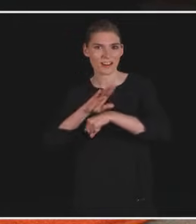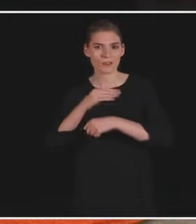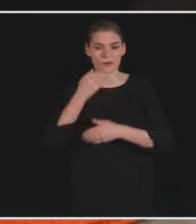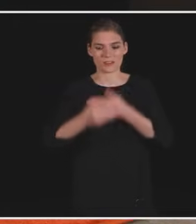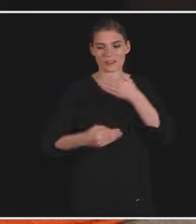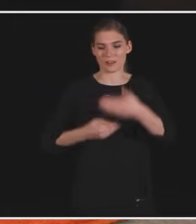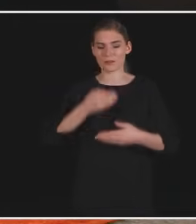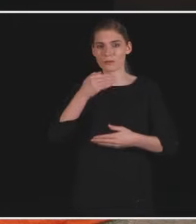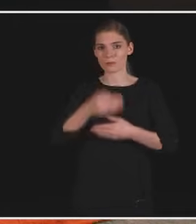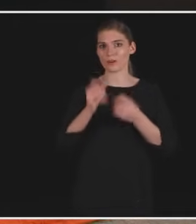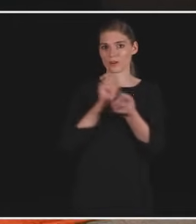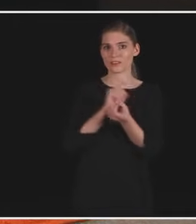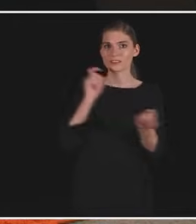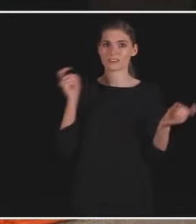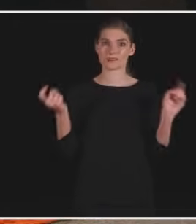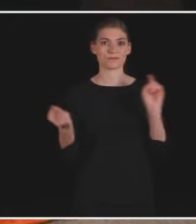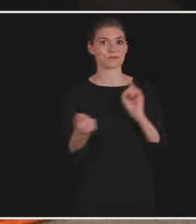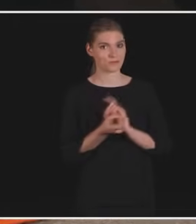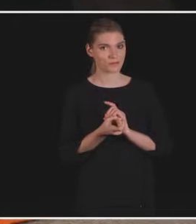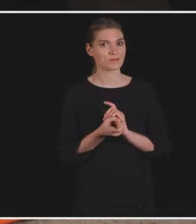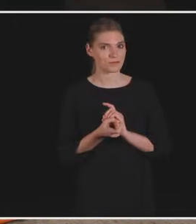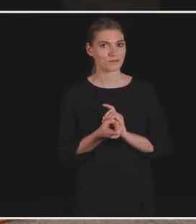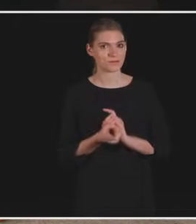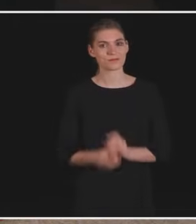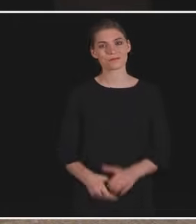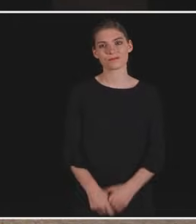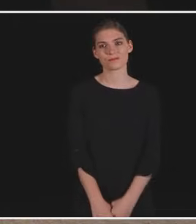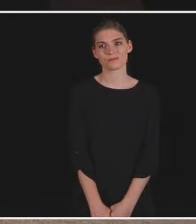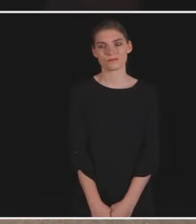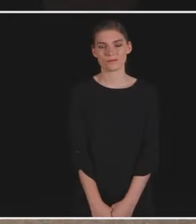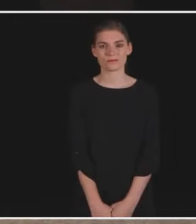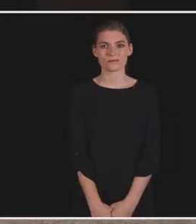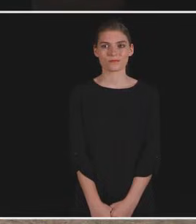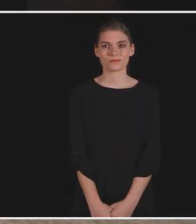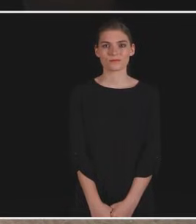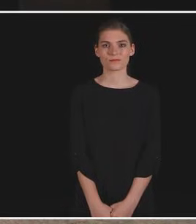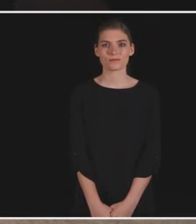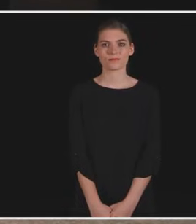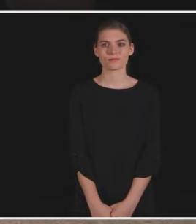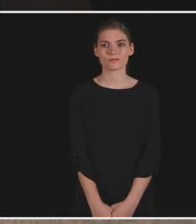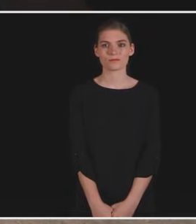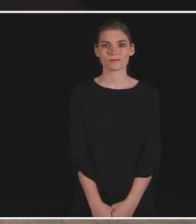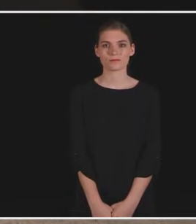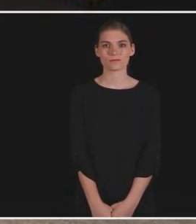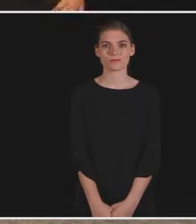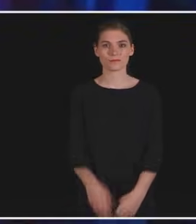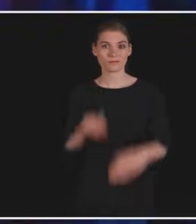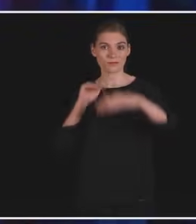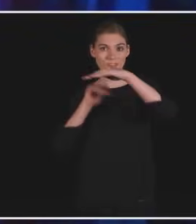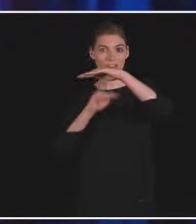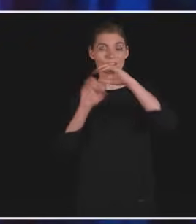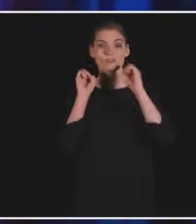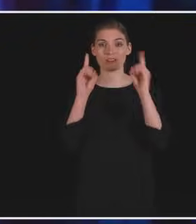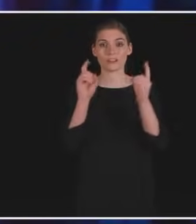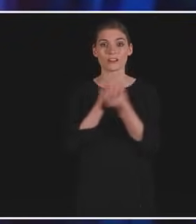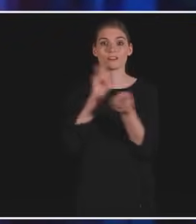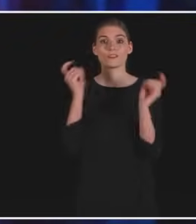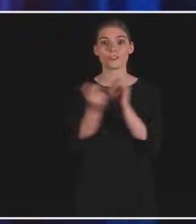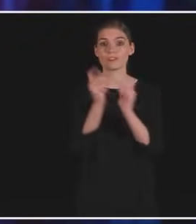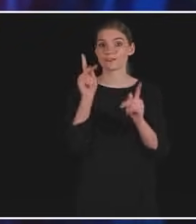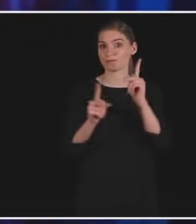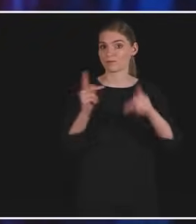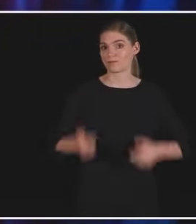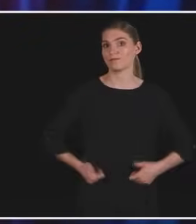how influential education is to the process of change. Access to